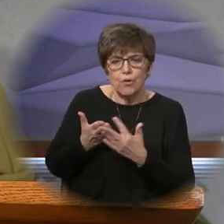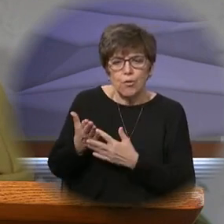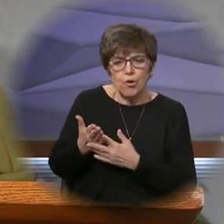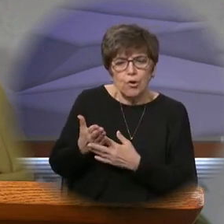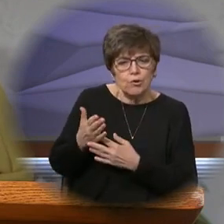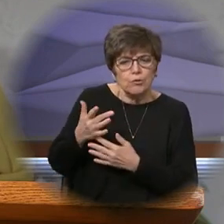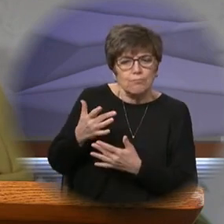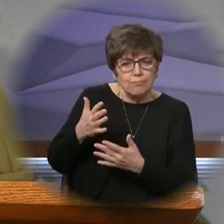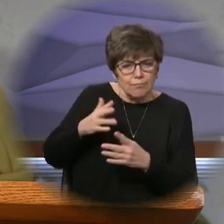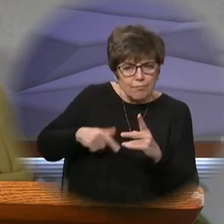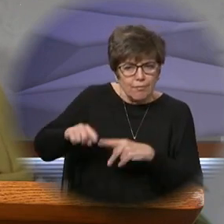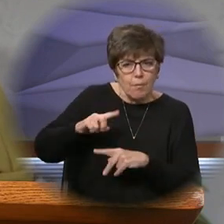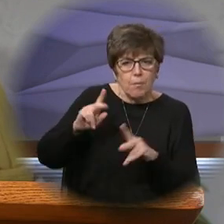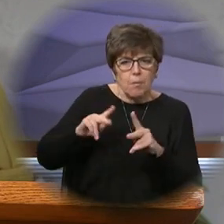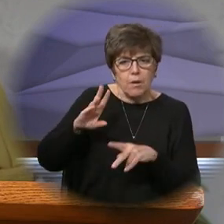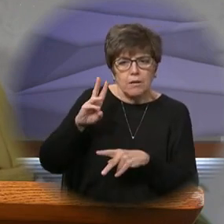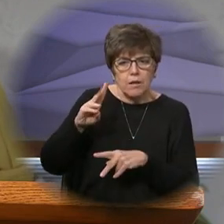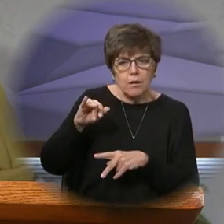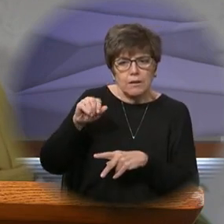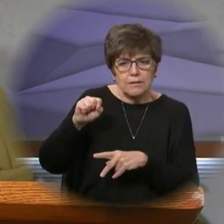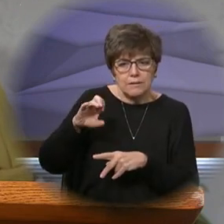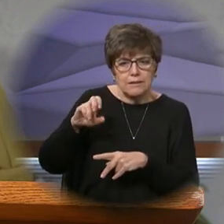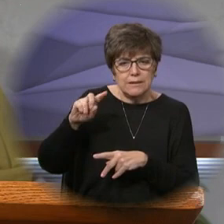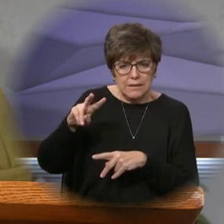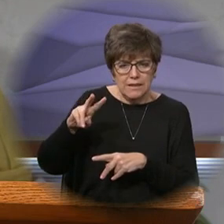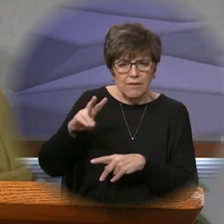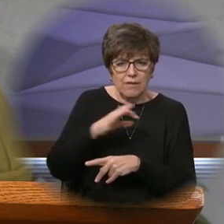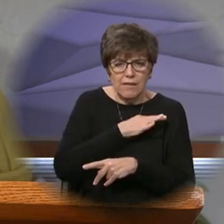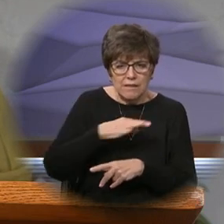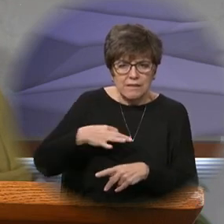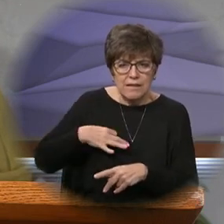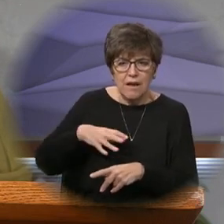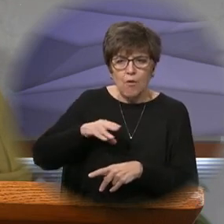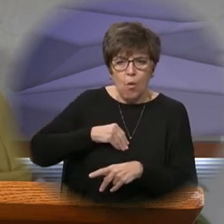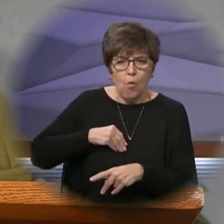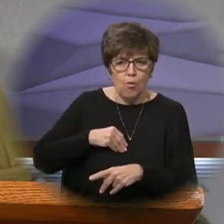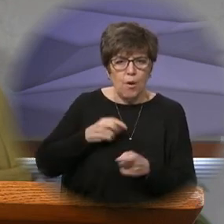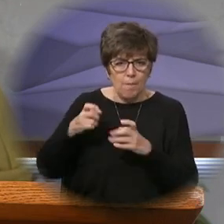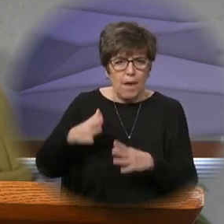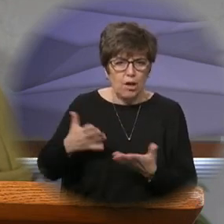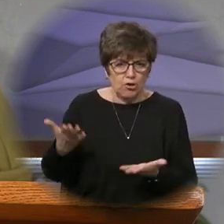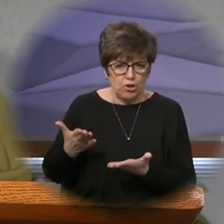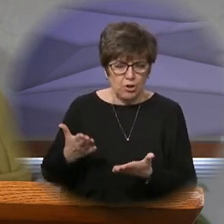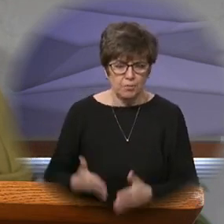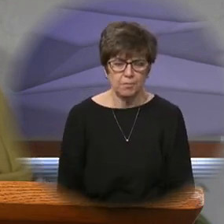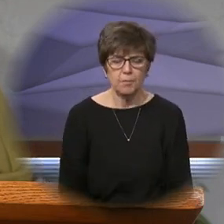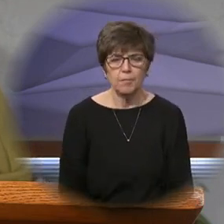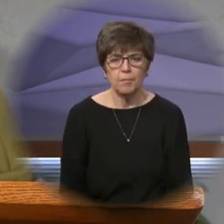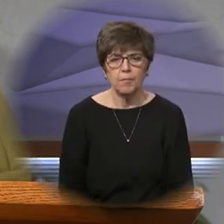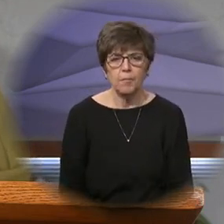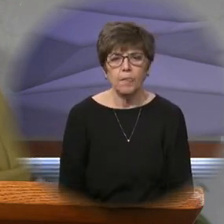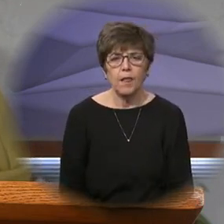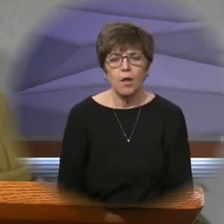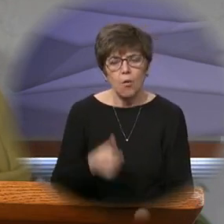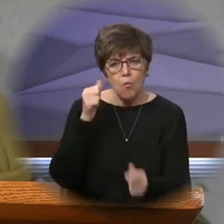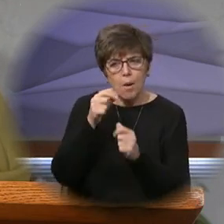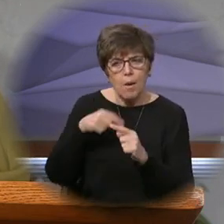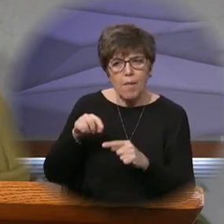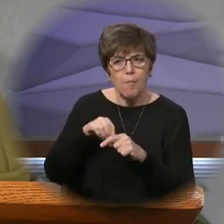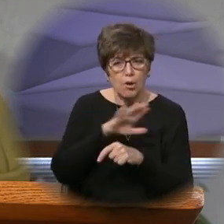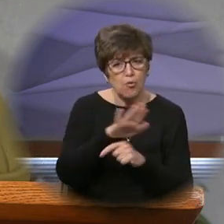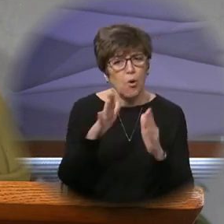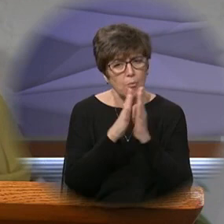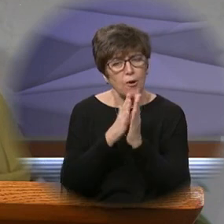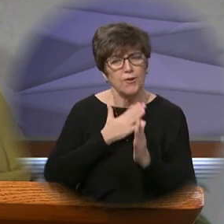and social concern of the owner, management, and staff of WISC-TV. Please remember them in